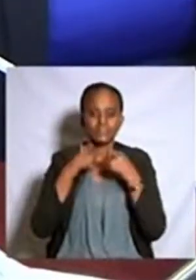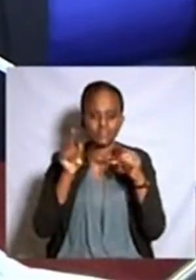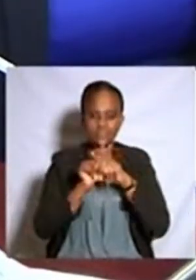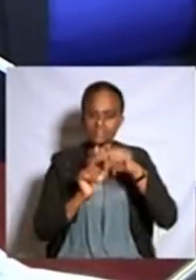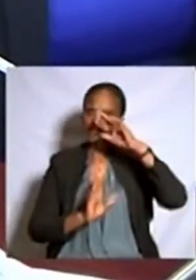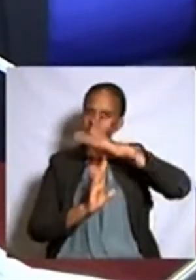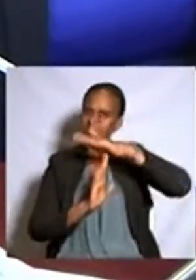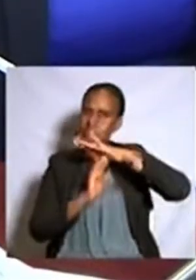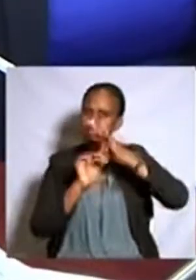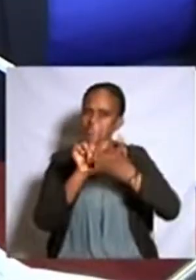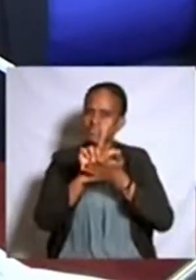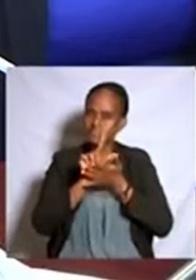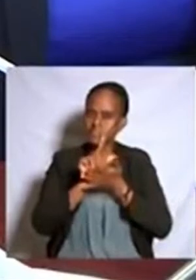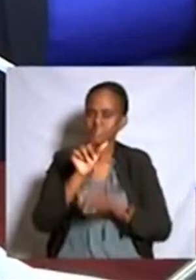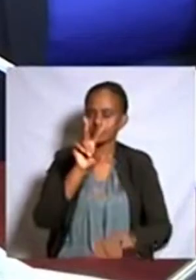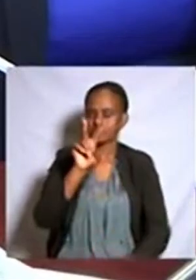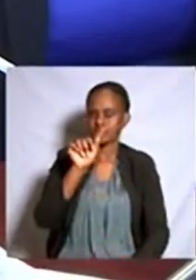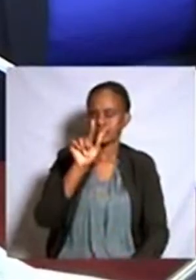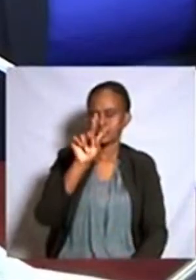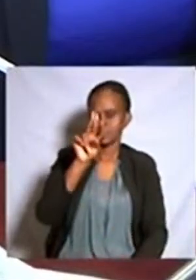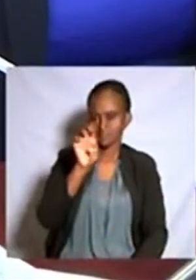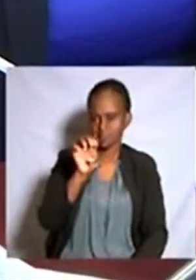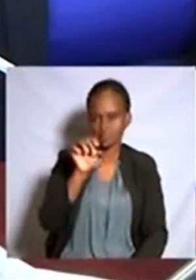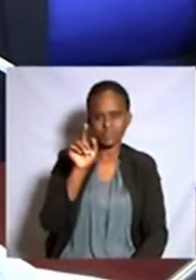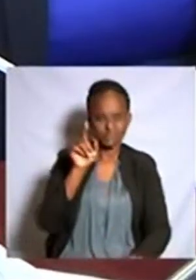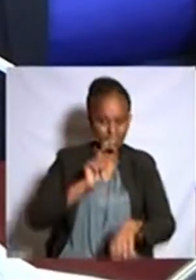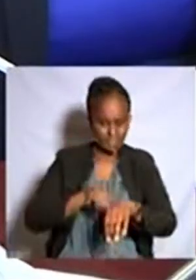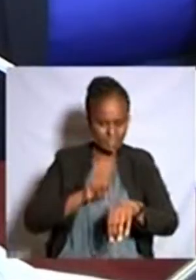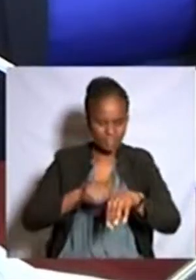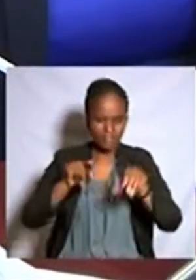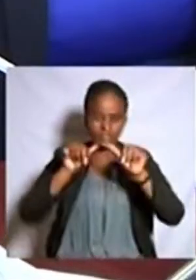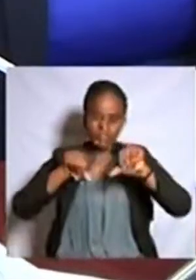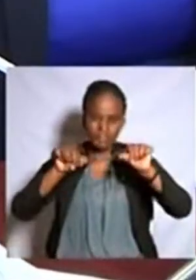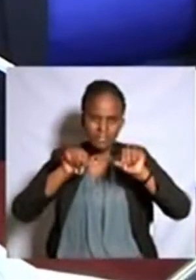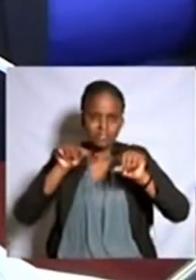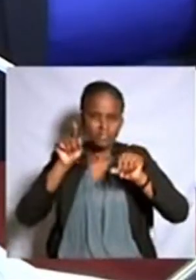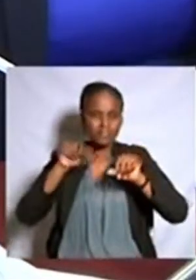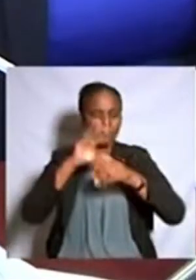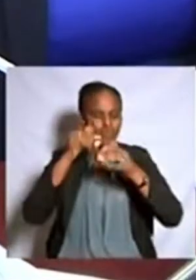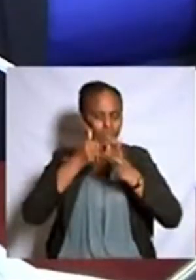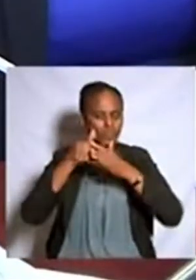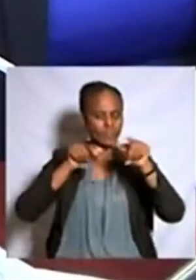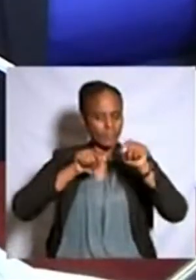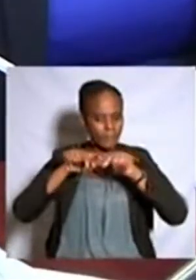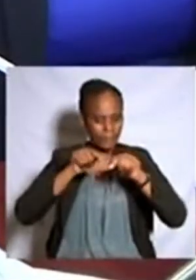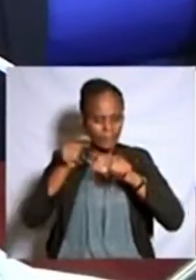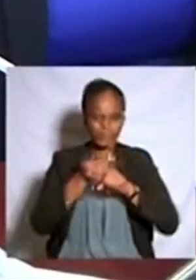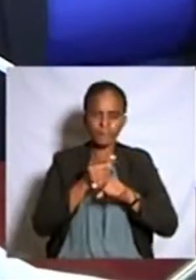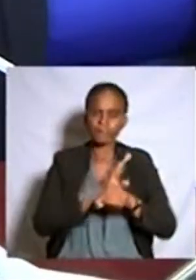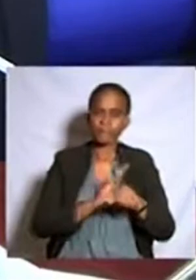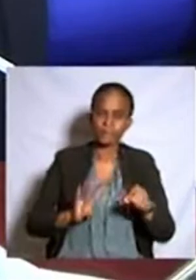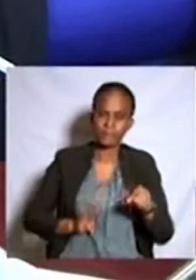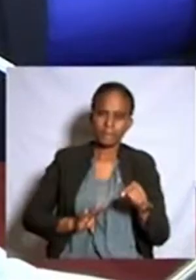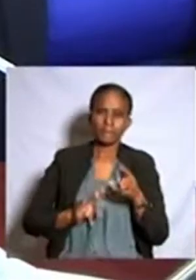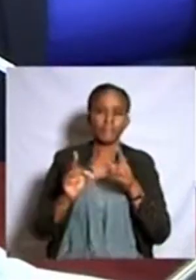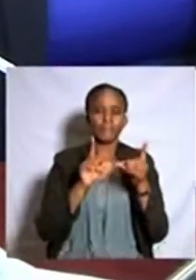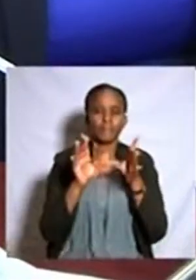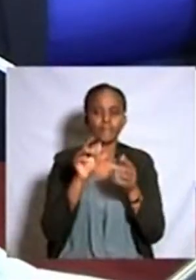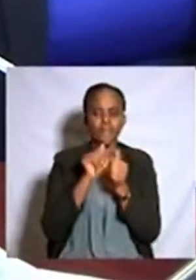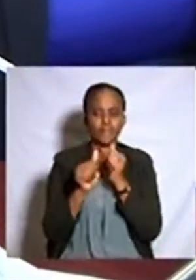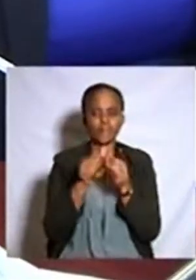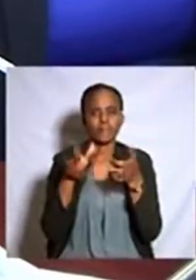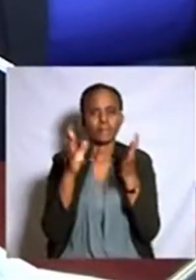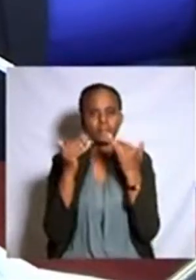maximum loan value amount at the time of the audit were governed by the board directive, which